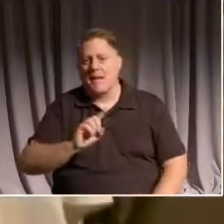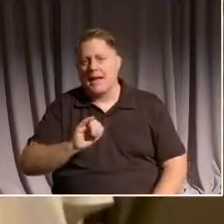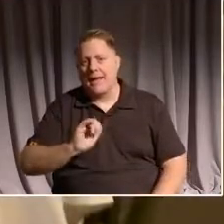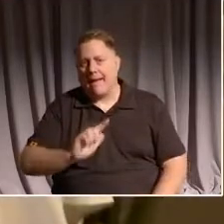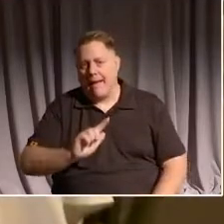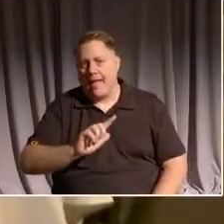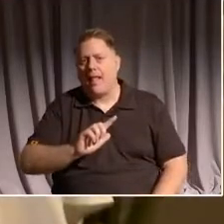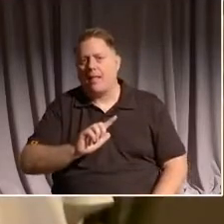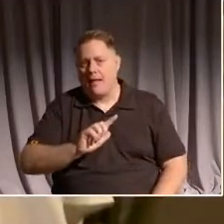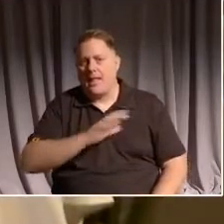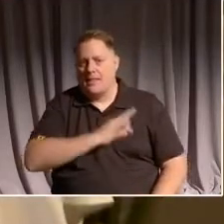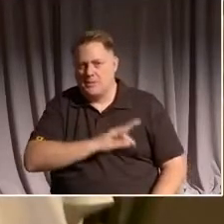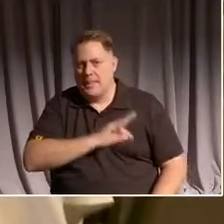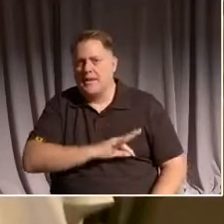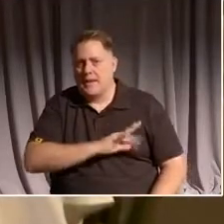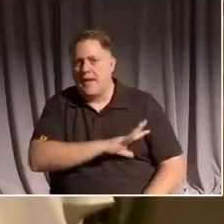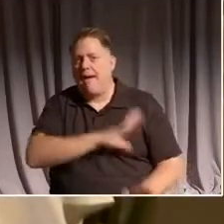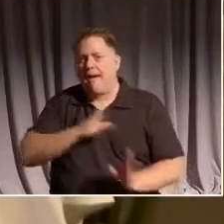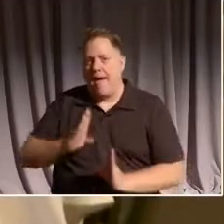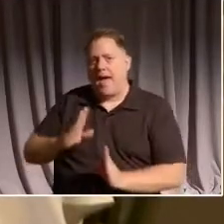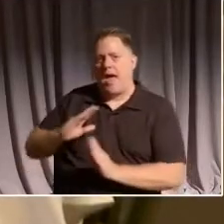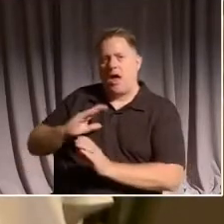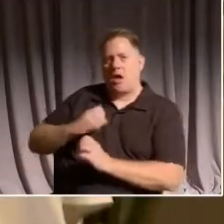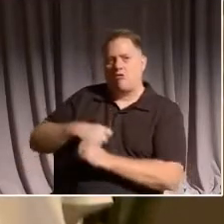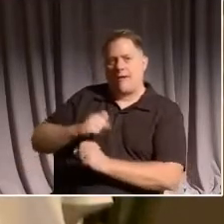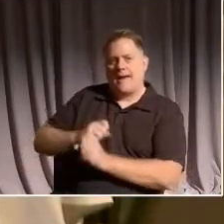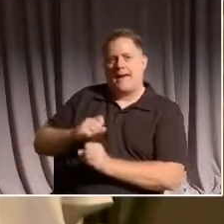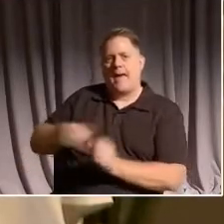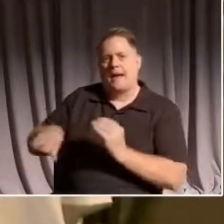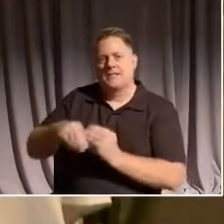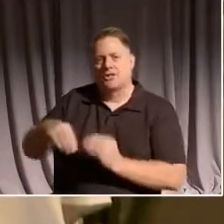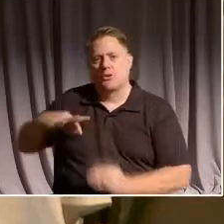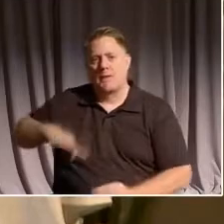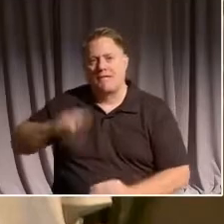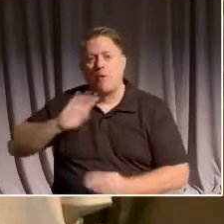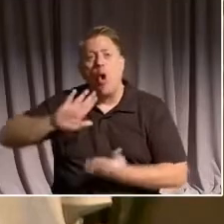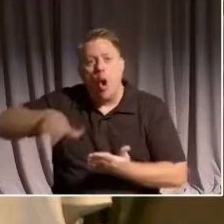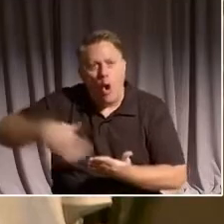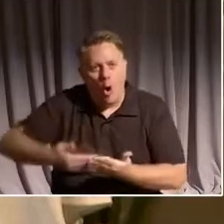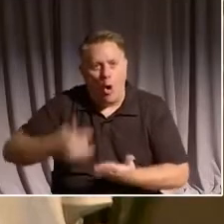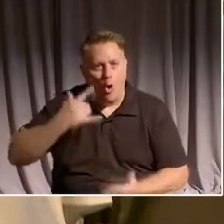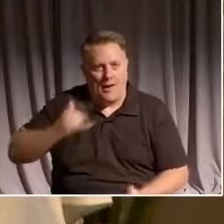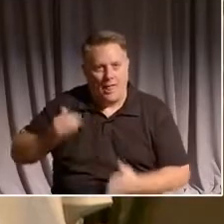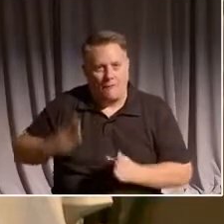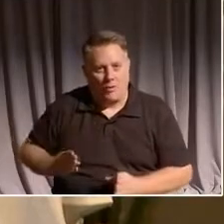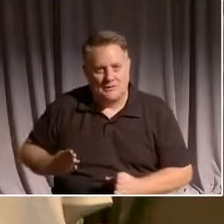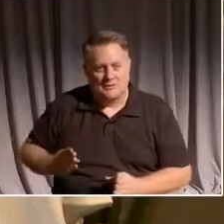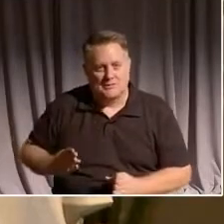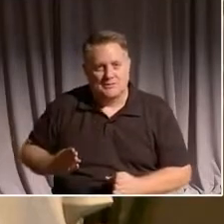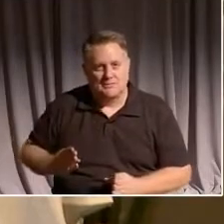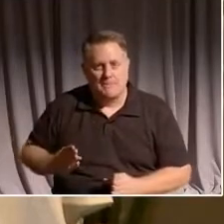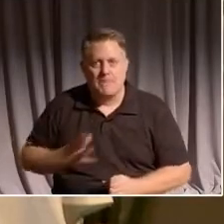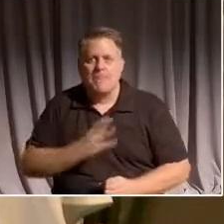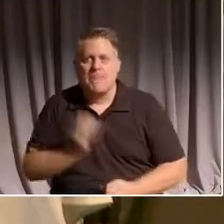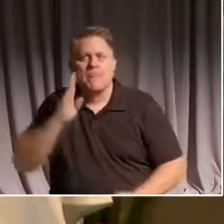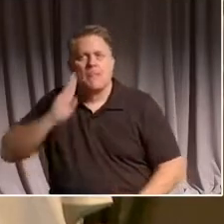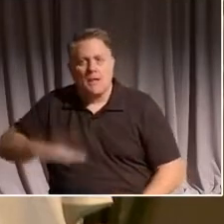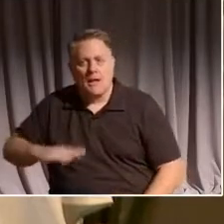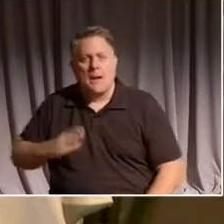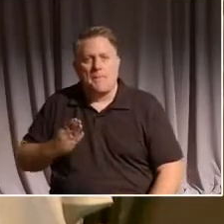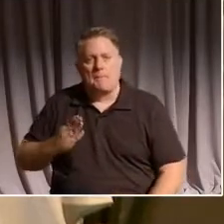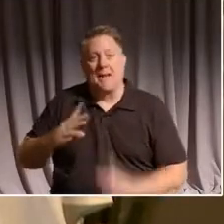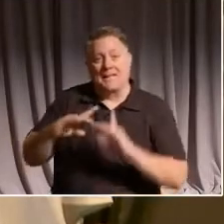and creating an additional benefit for all Californians. And I know